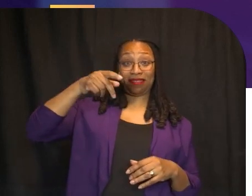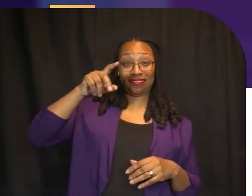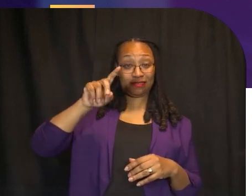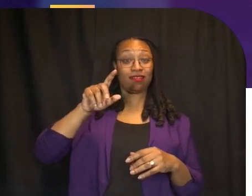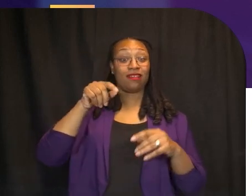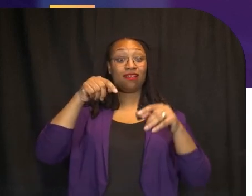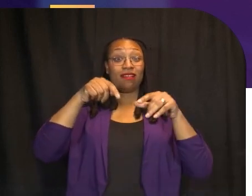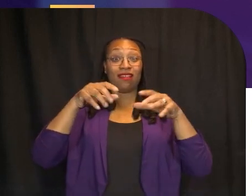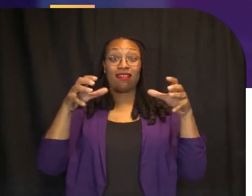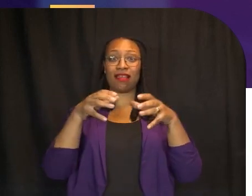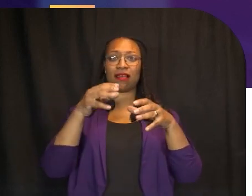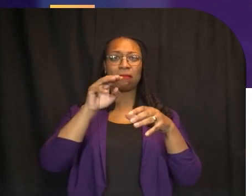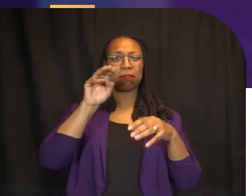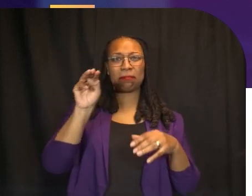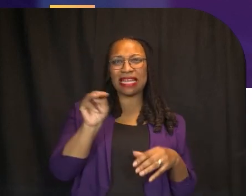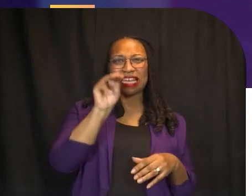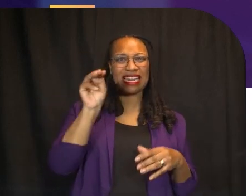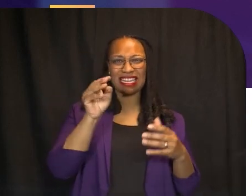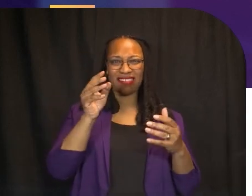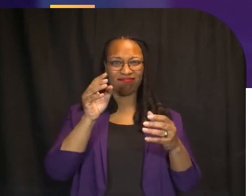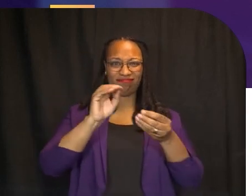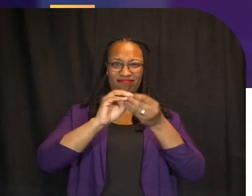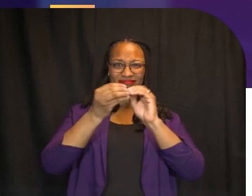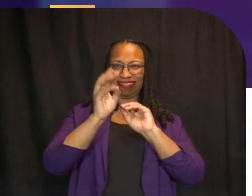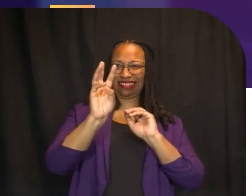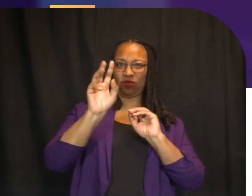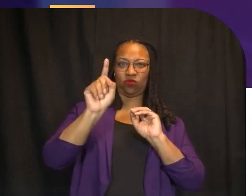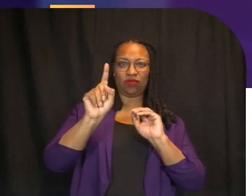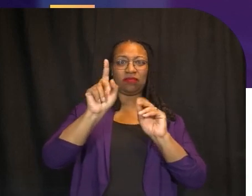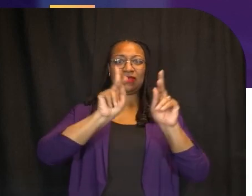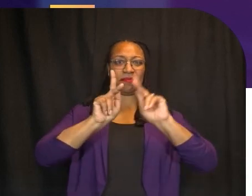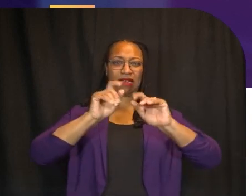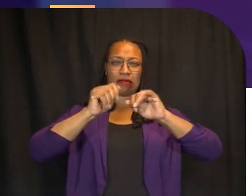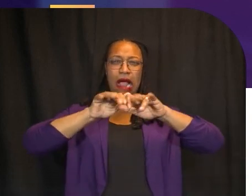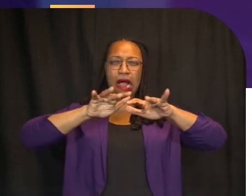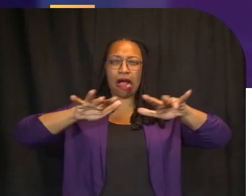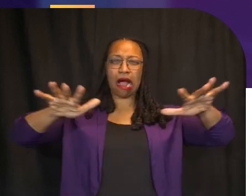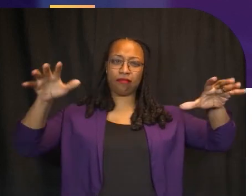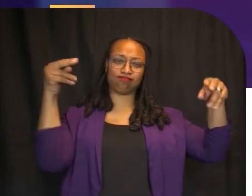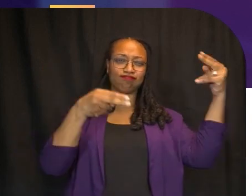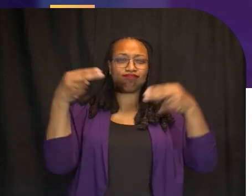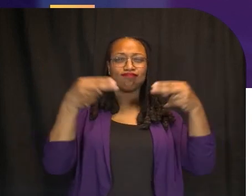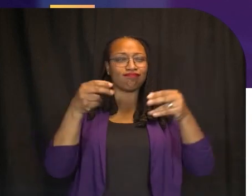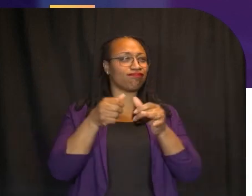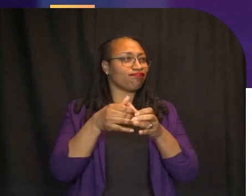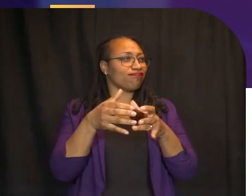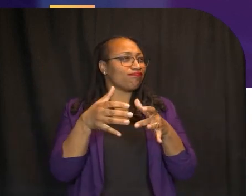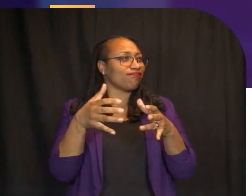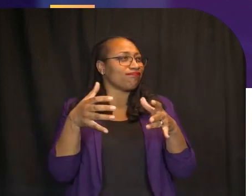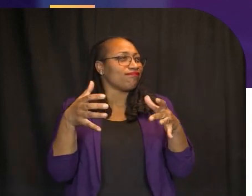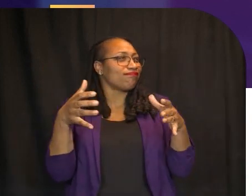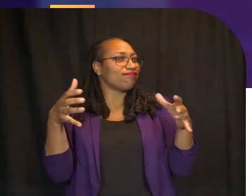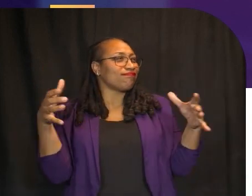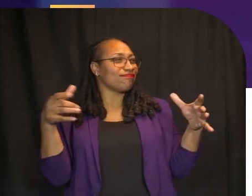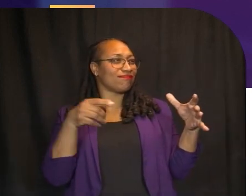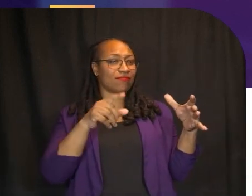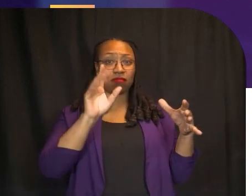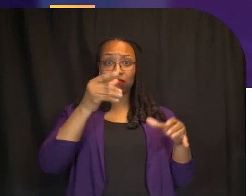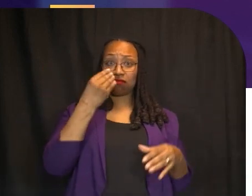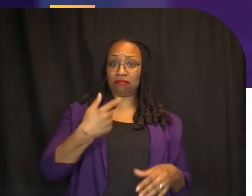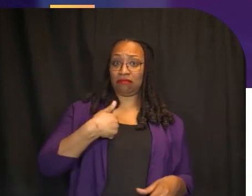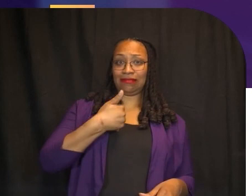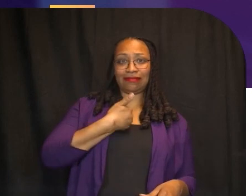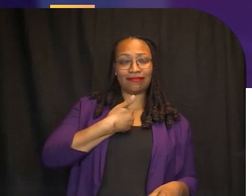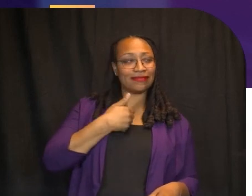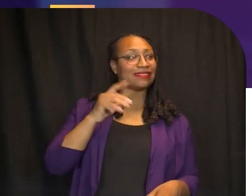just erase stigma around all disabilities. I want to erase the very word. There should be no association with any